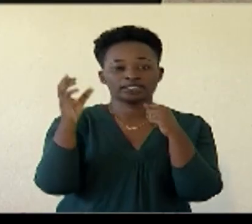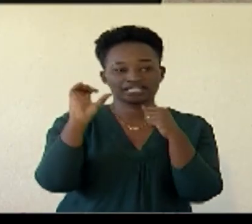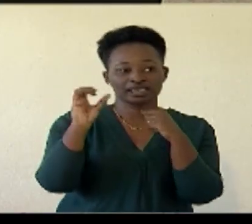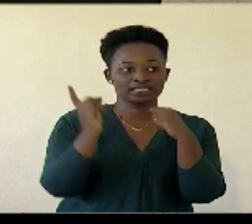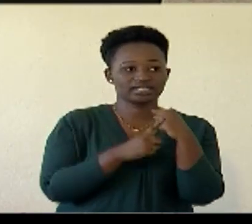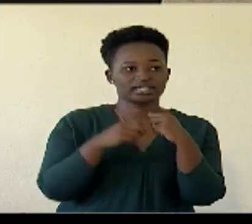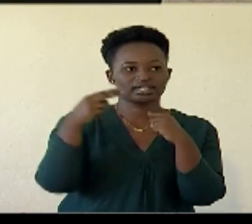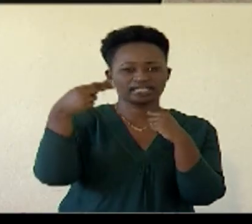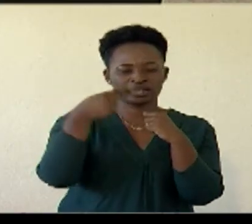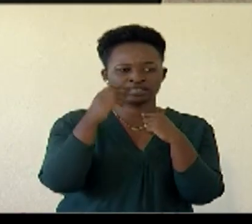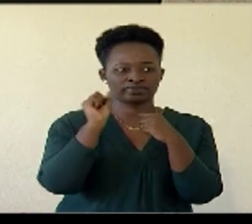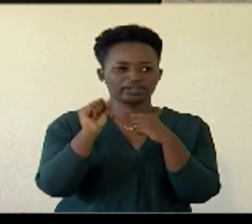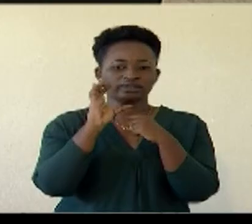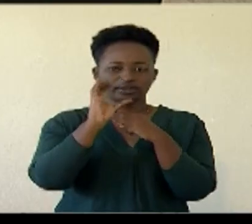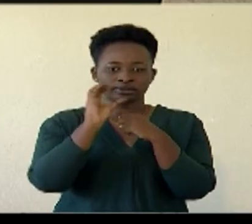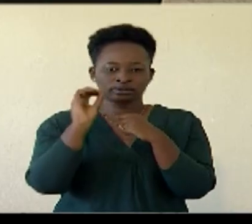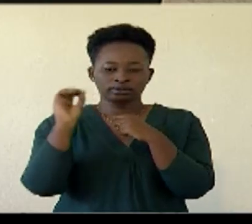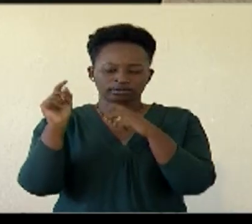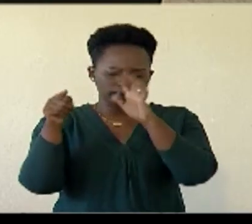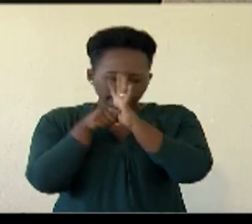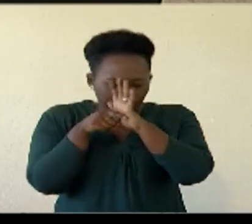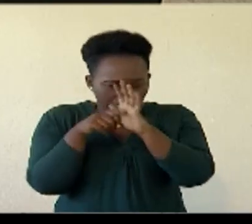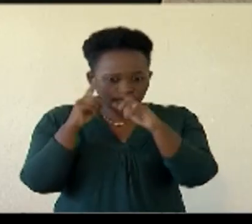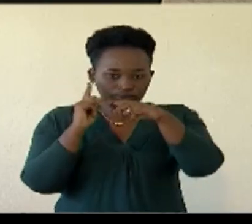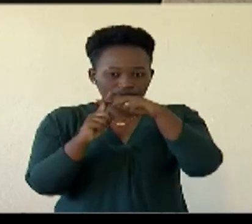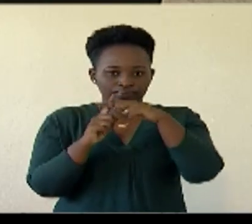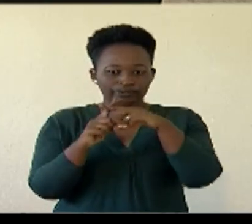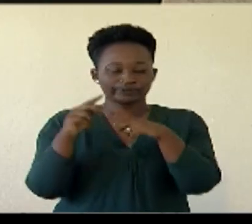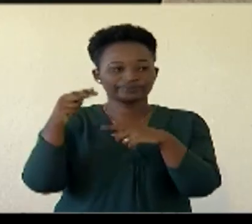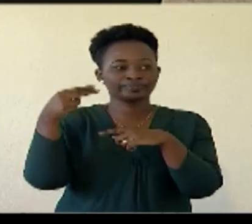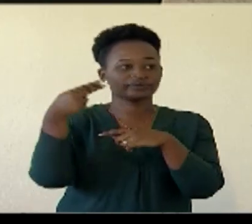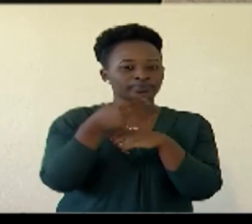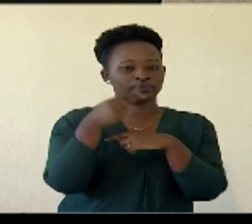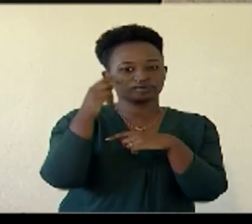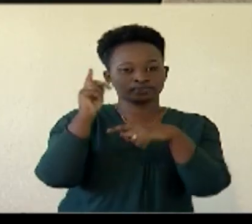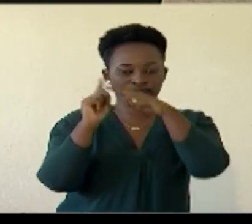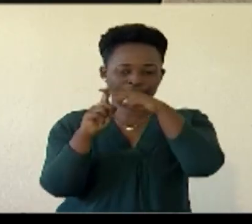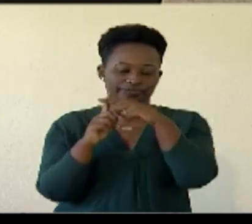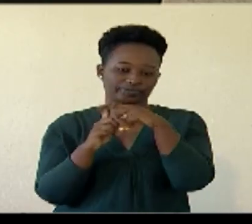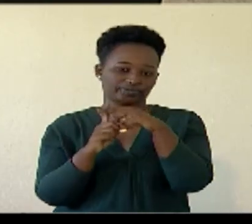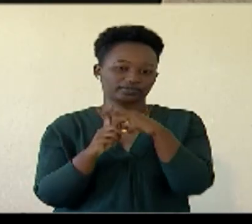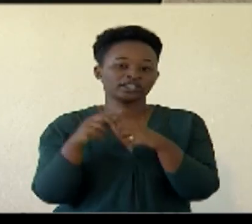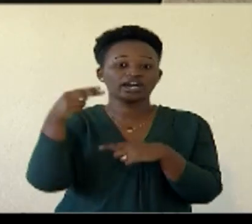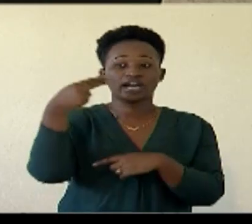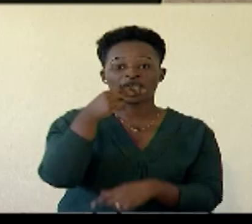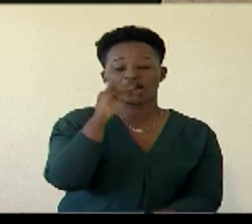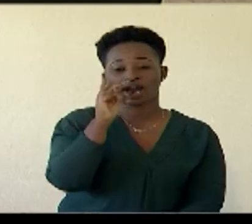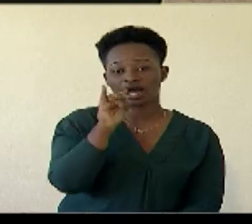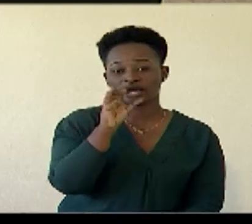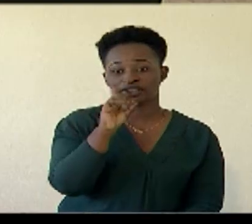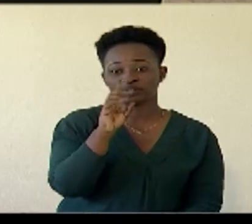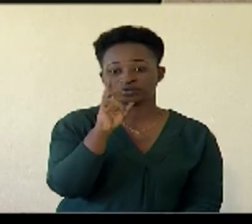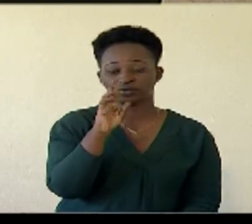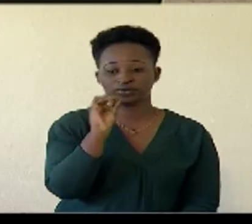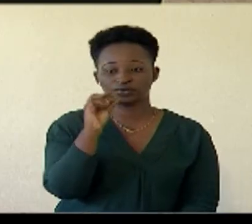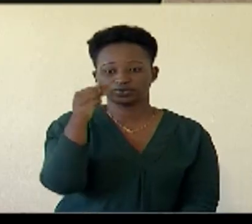C6H5COR minus plus the hydrogen ions. These hydrogen ions are the same as that. So the hydrogen ions that are produced